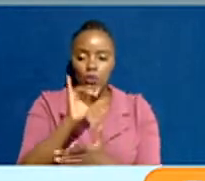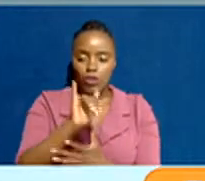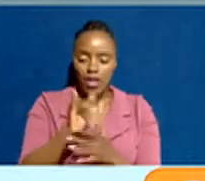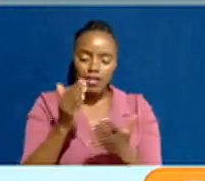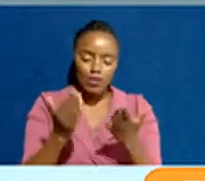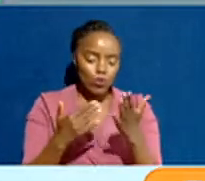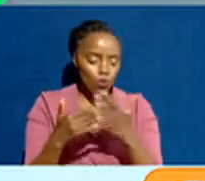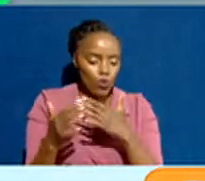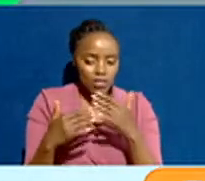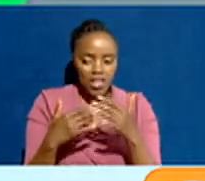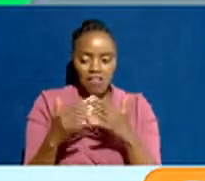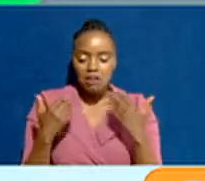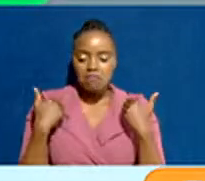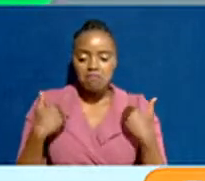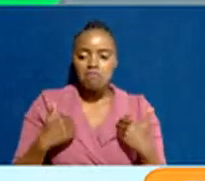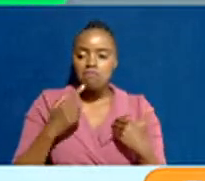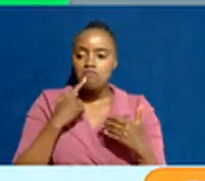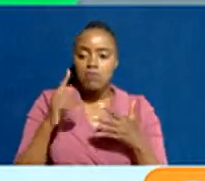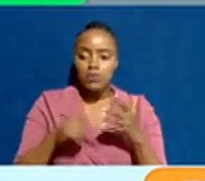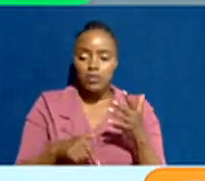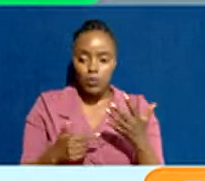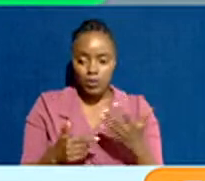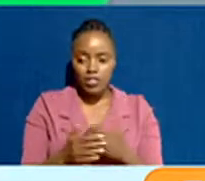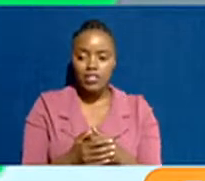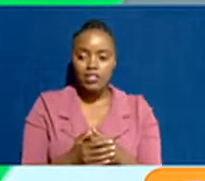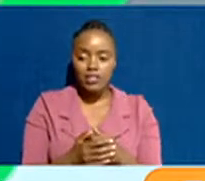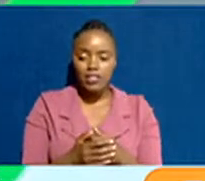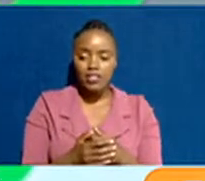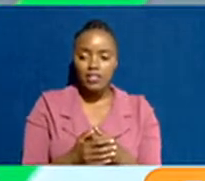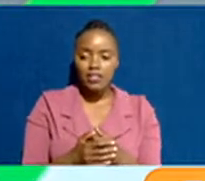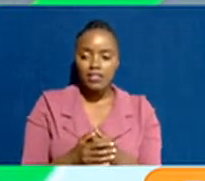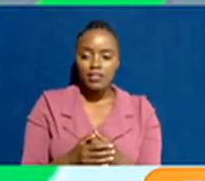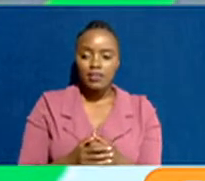may, I would say that